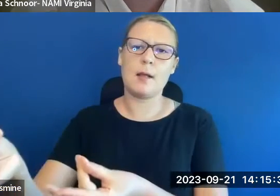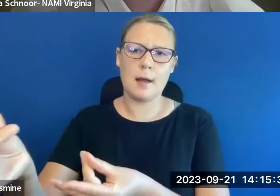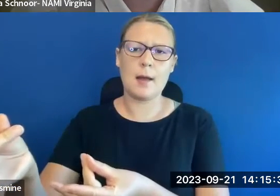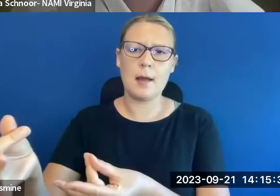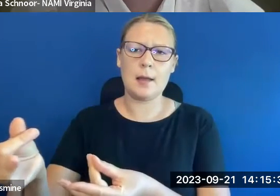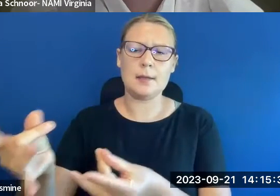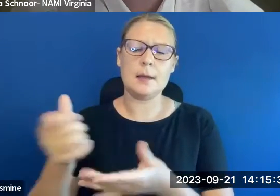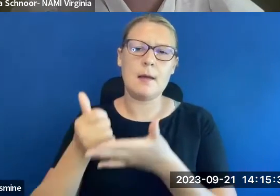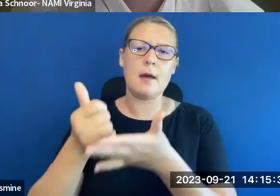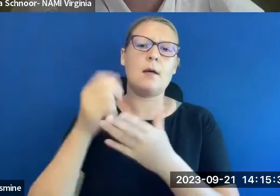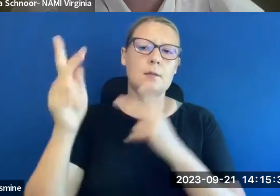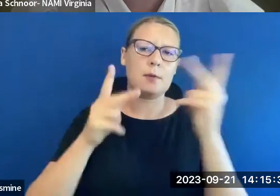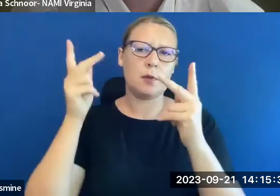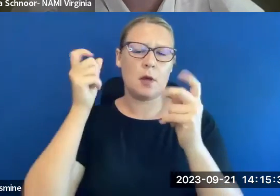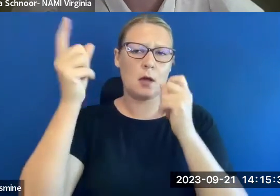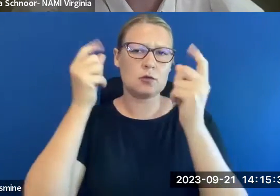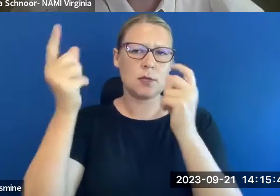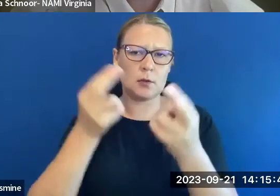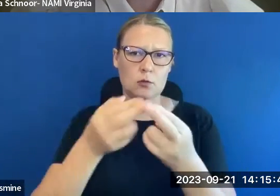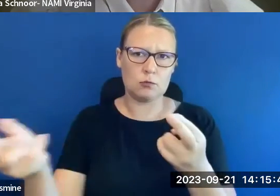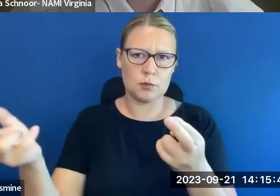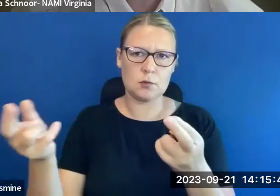more easily what resources are available to them.